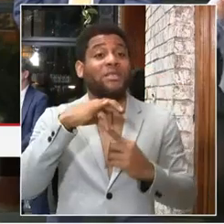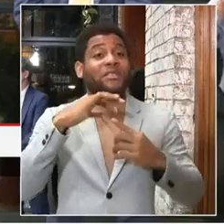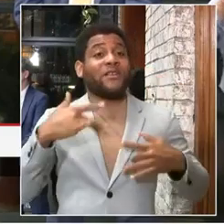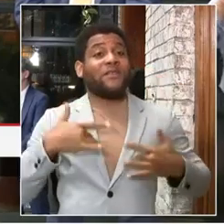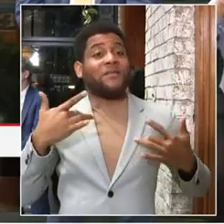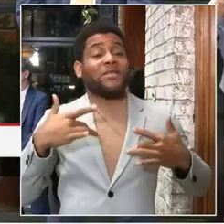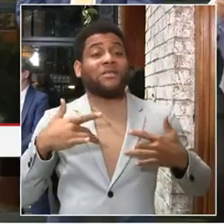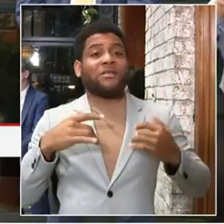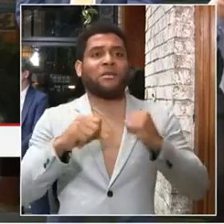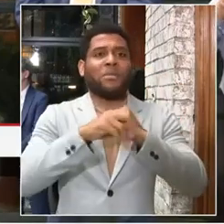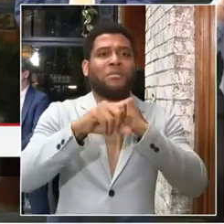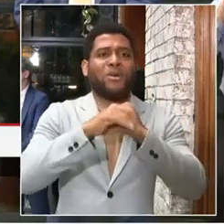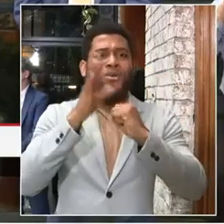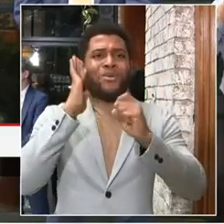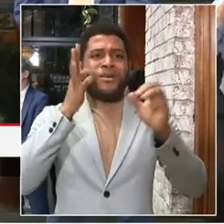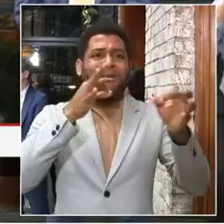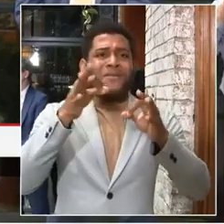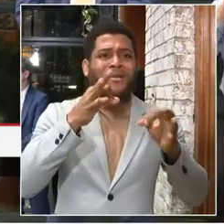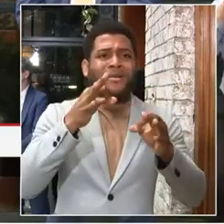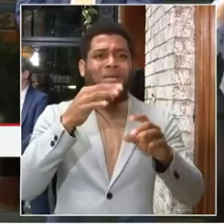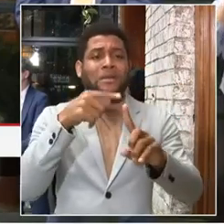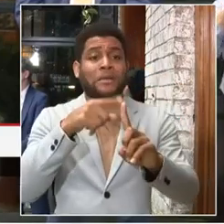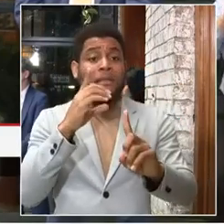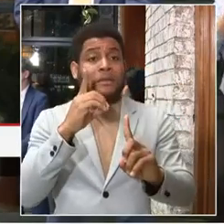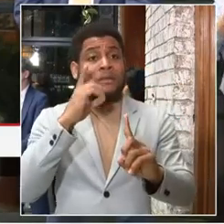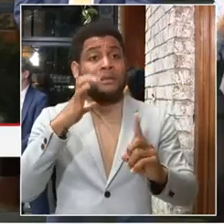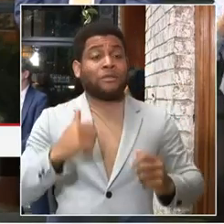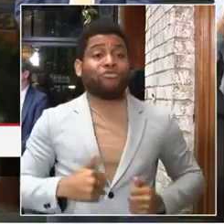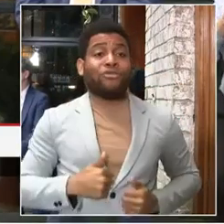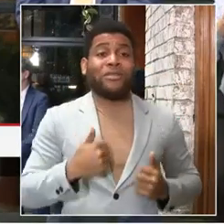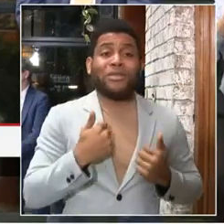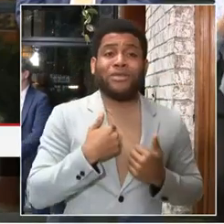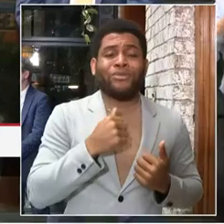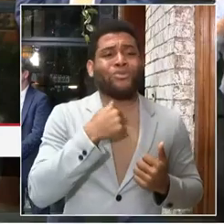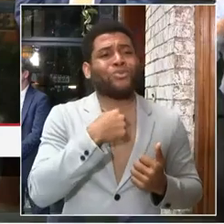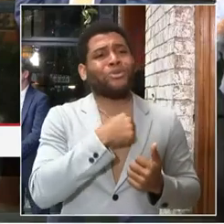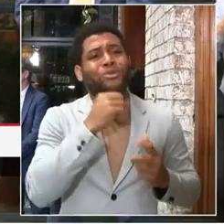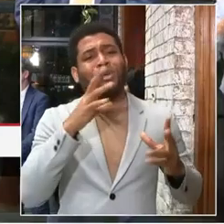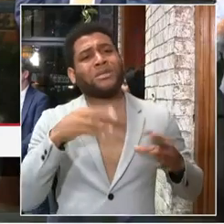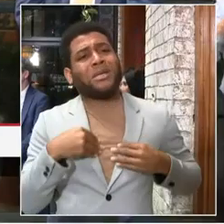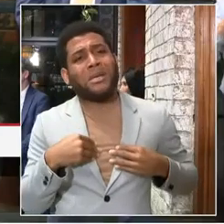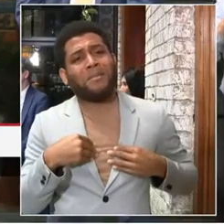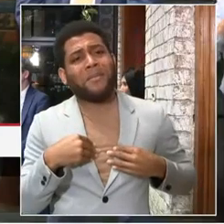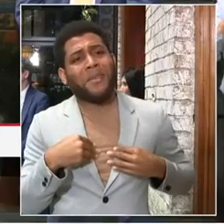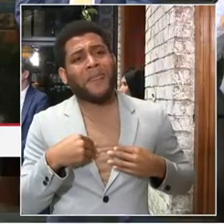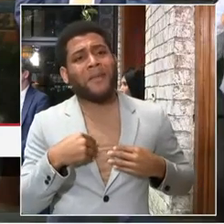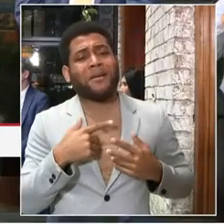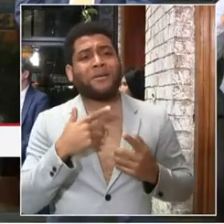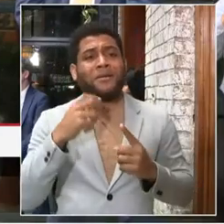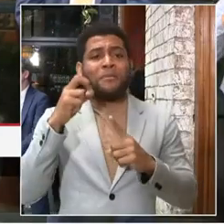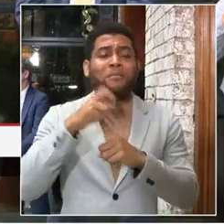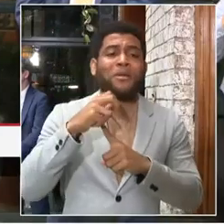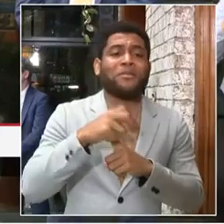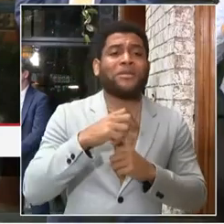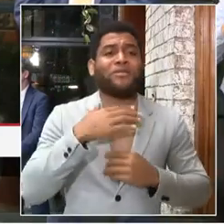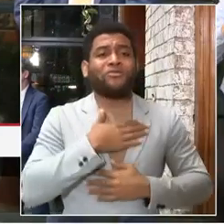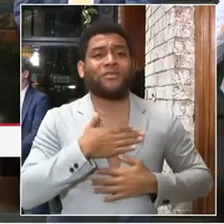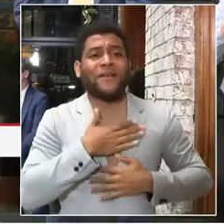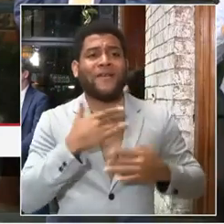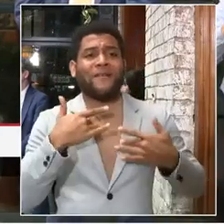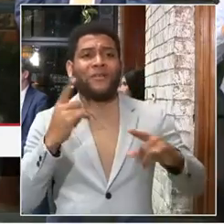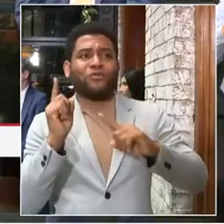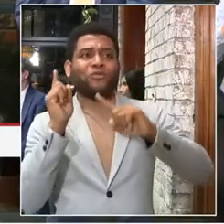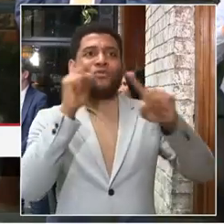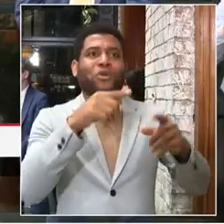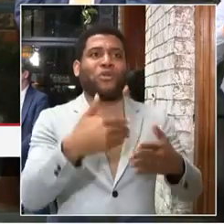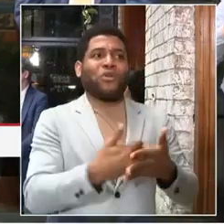that. And district residents would not accept premier entertainment events going to their new